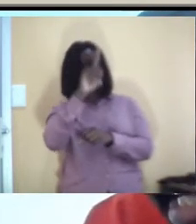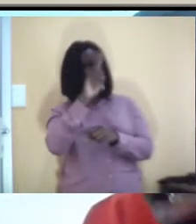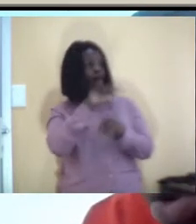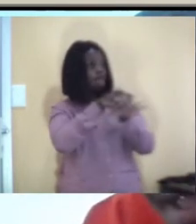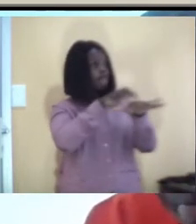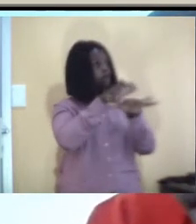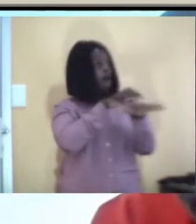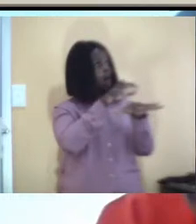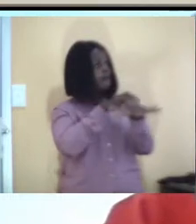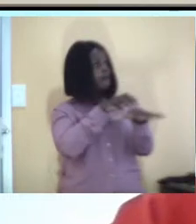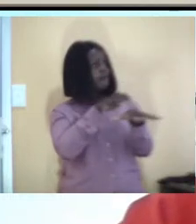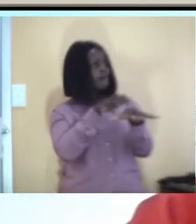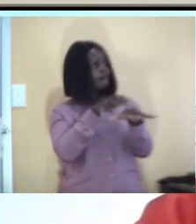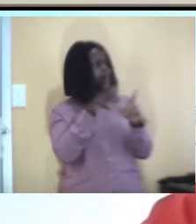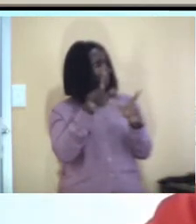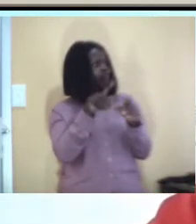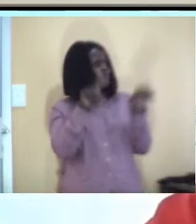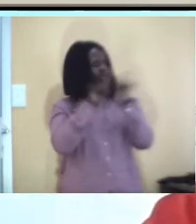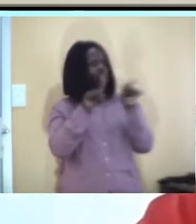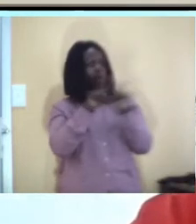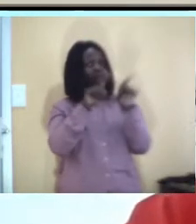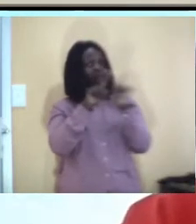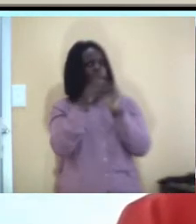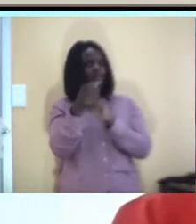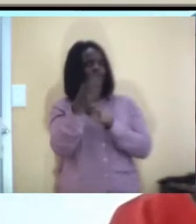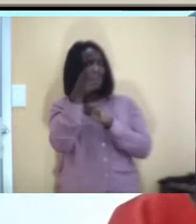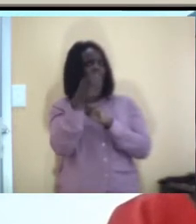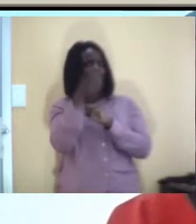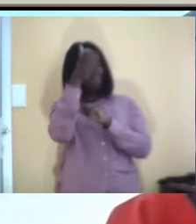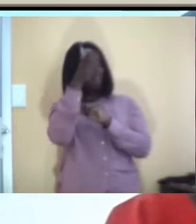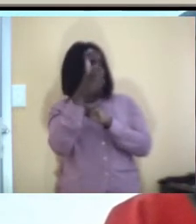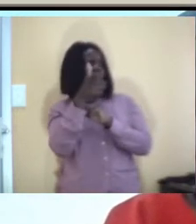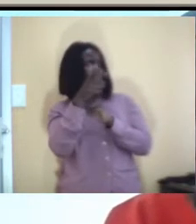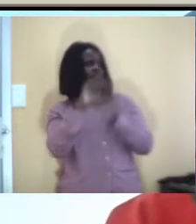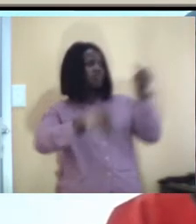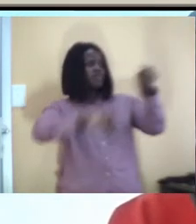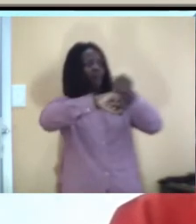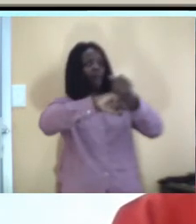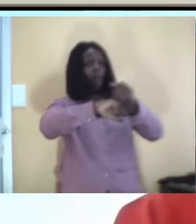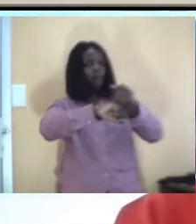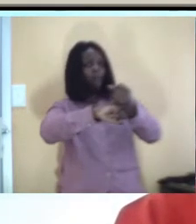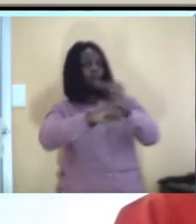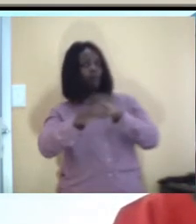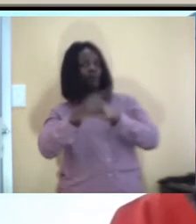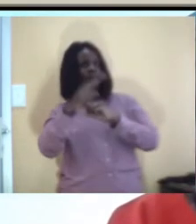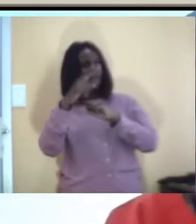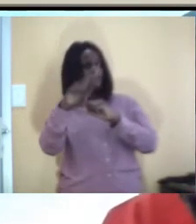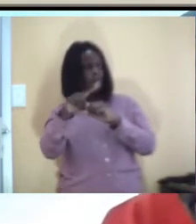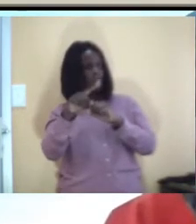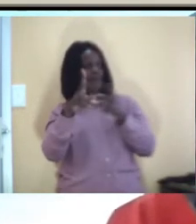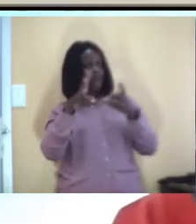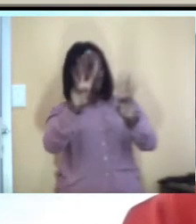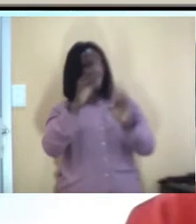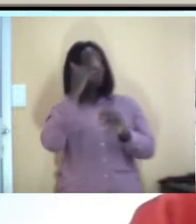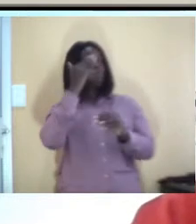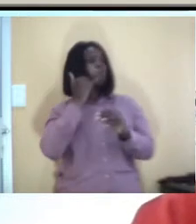been little to support for movements to up the ladder of a white control